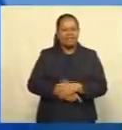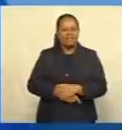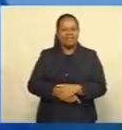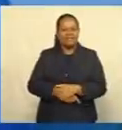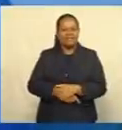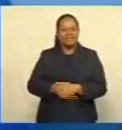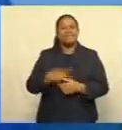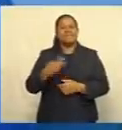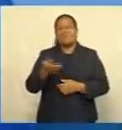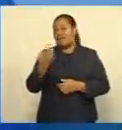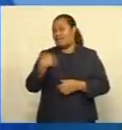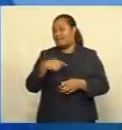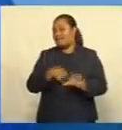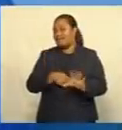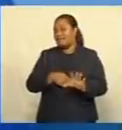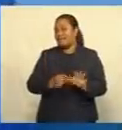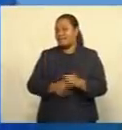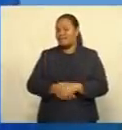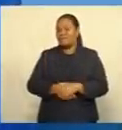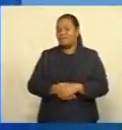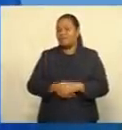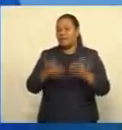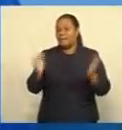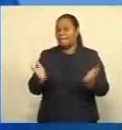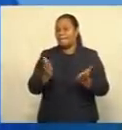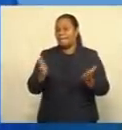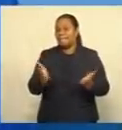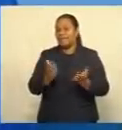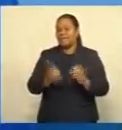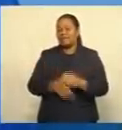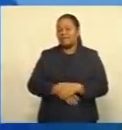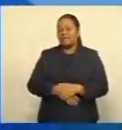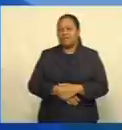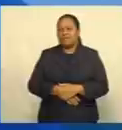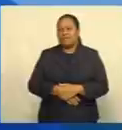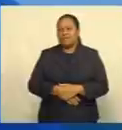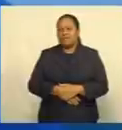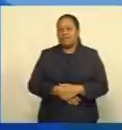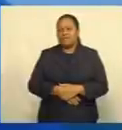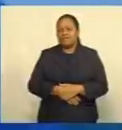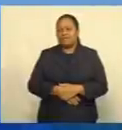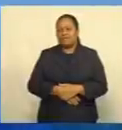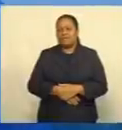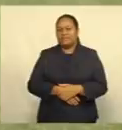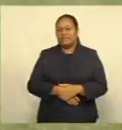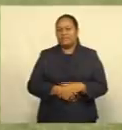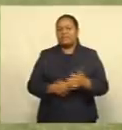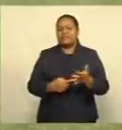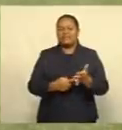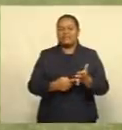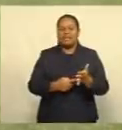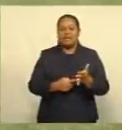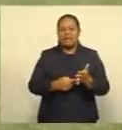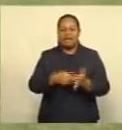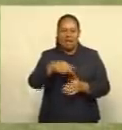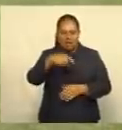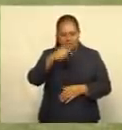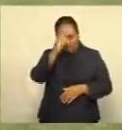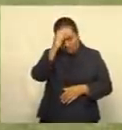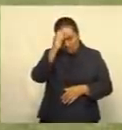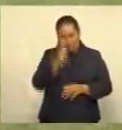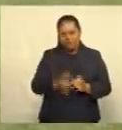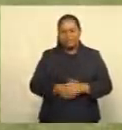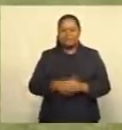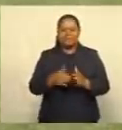2020 we went to play in last year we went to play in Tavu. Malay is currently interviewing and